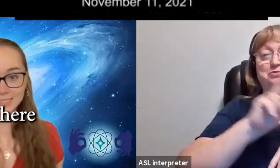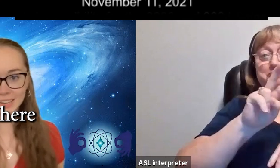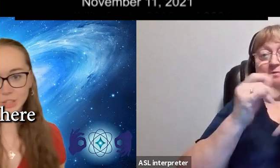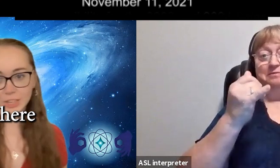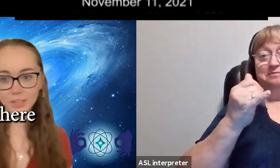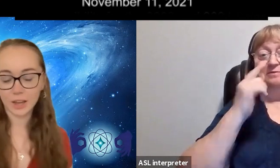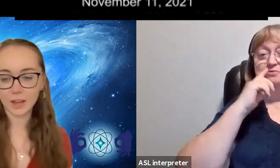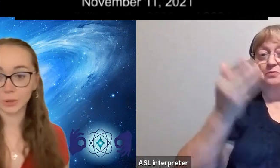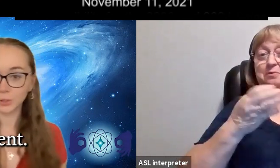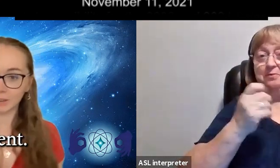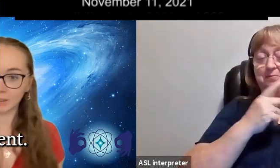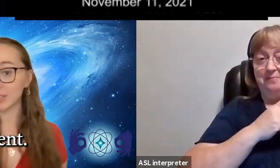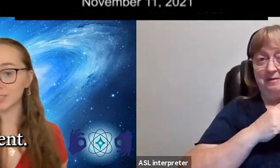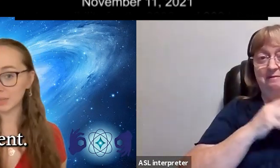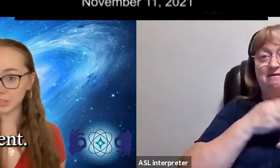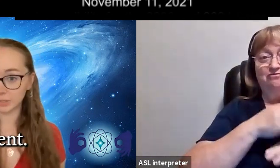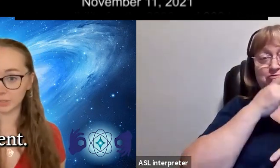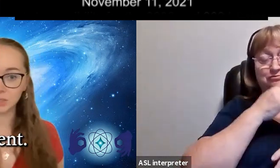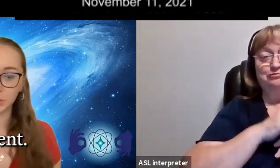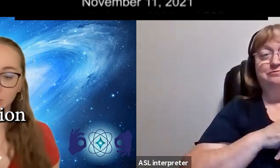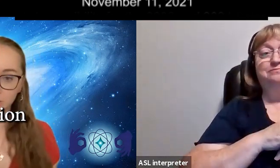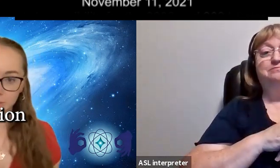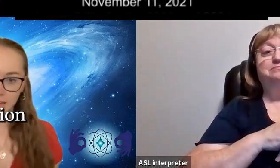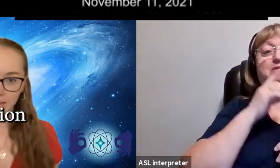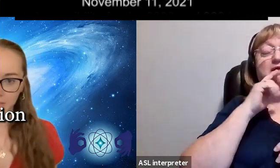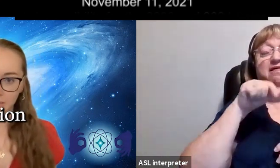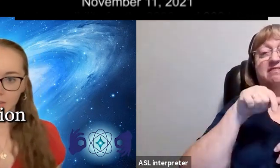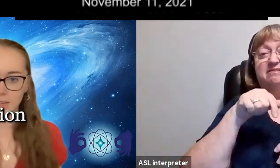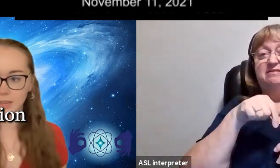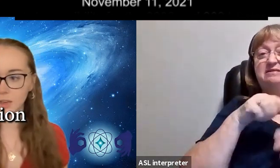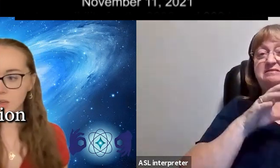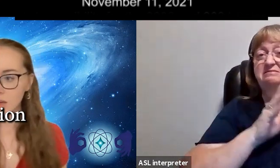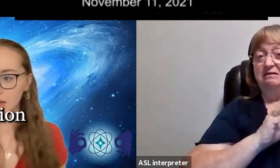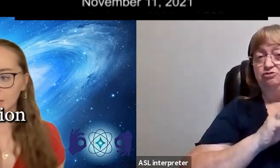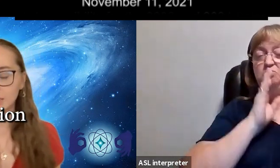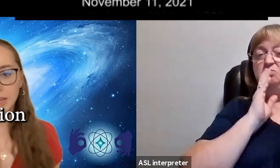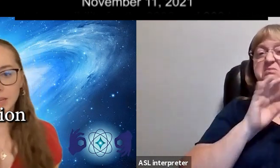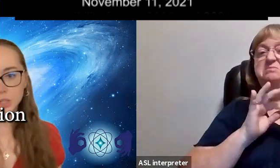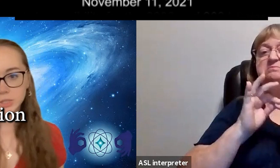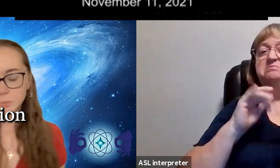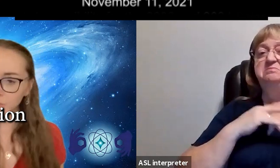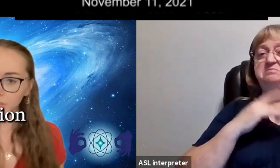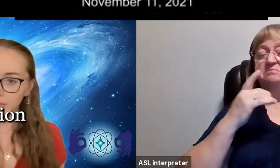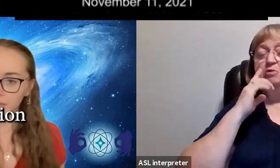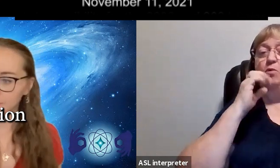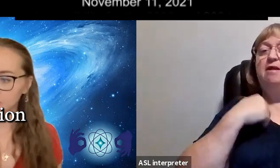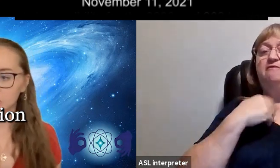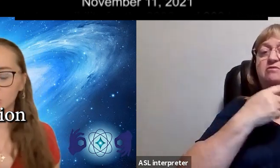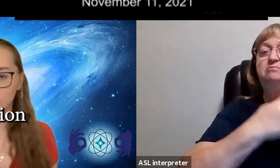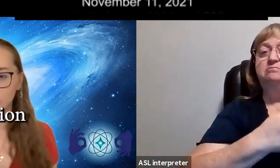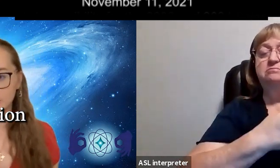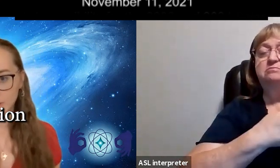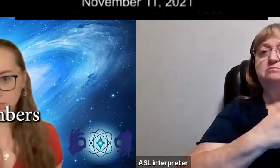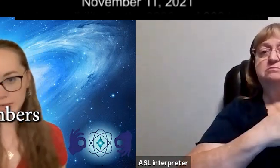For our next session, we are going to have a very special event. We are going to be having a discussion specifically